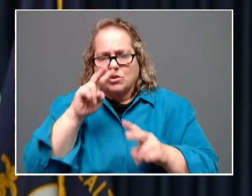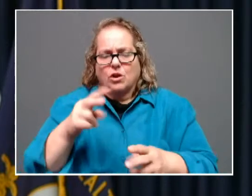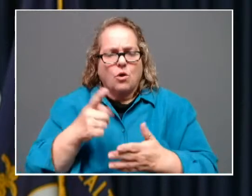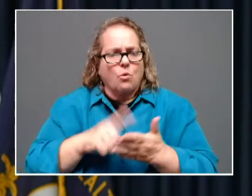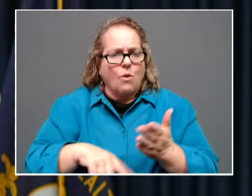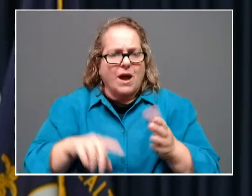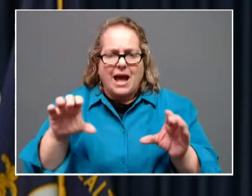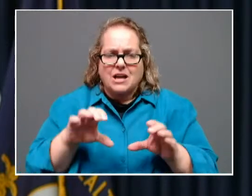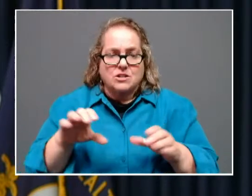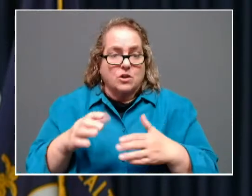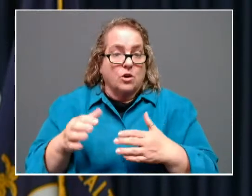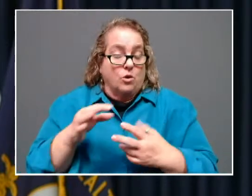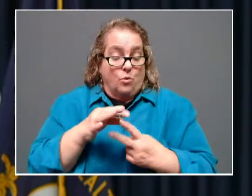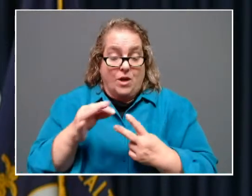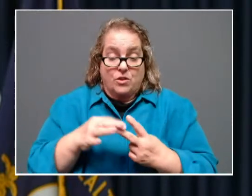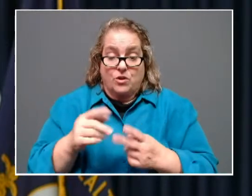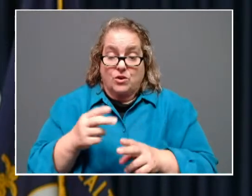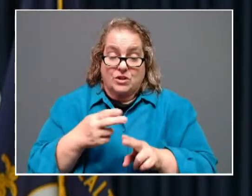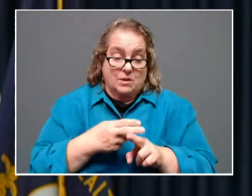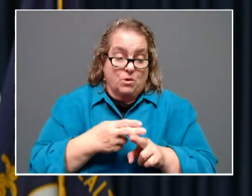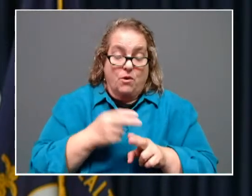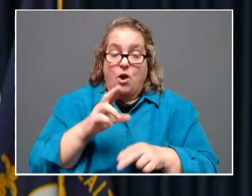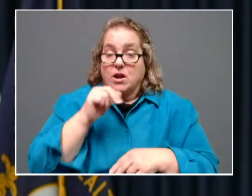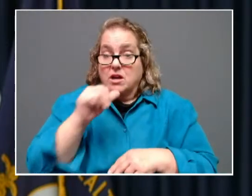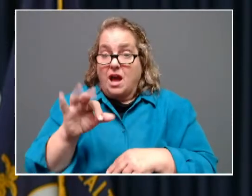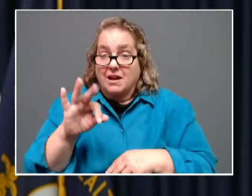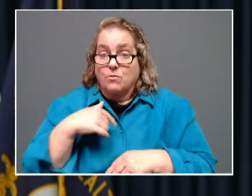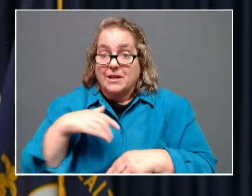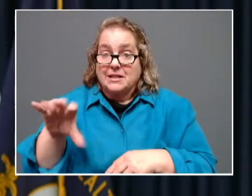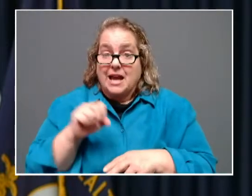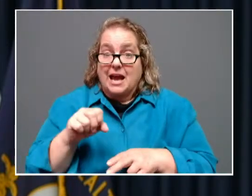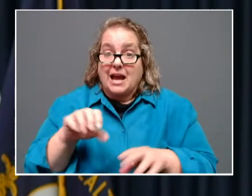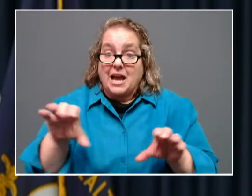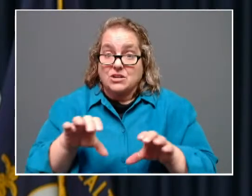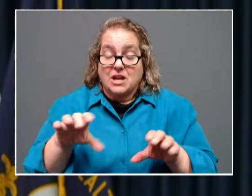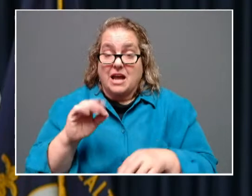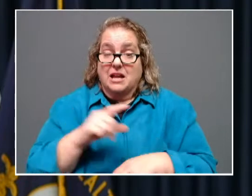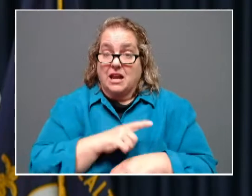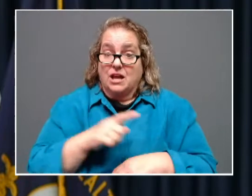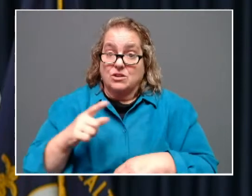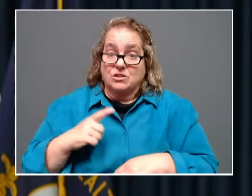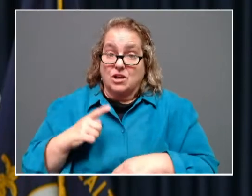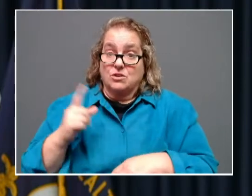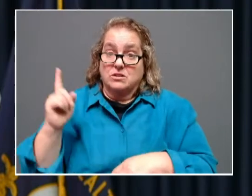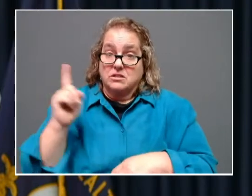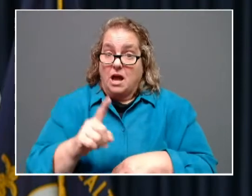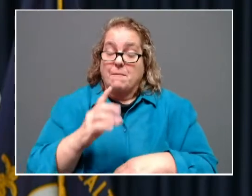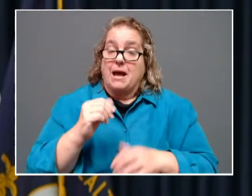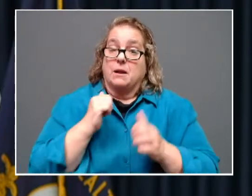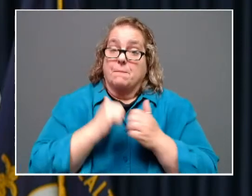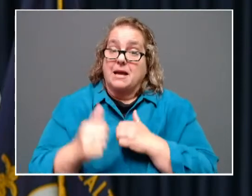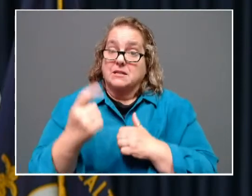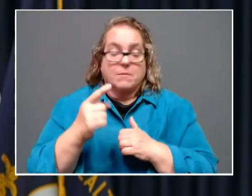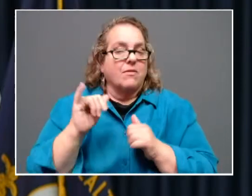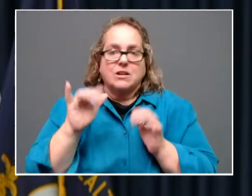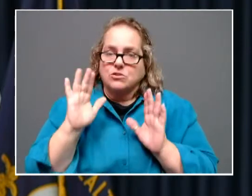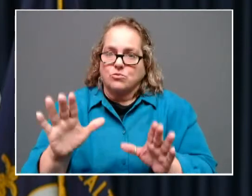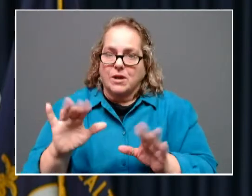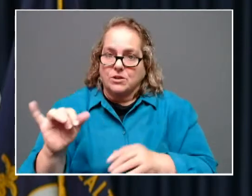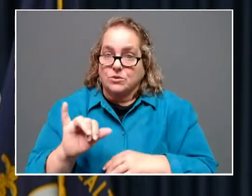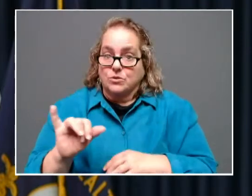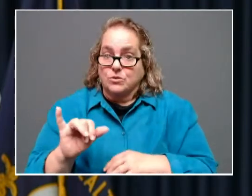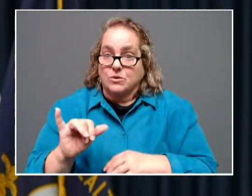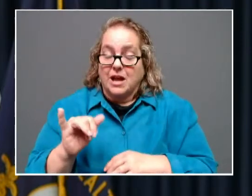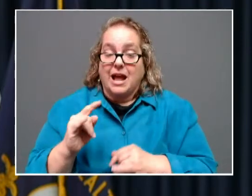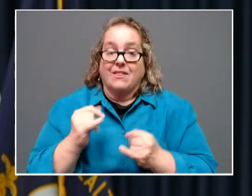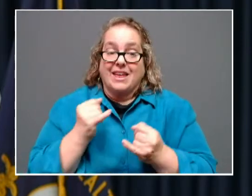whether temporary or not. If we take action and then the legislature comes in and ultimately will pass something, that's great too. In the end, I just want to